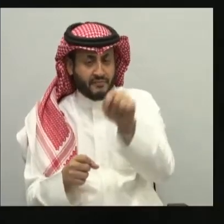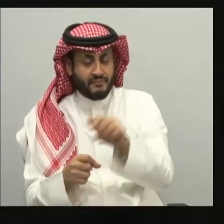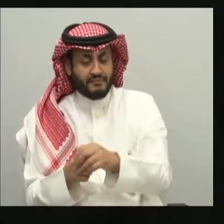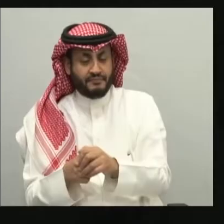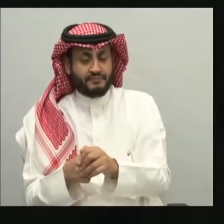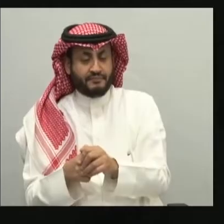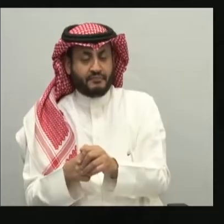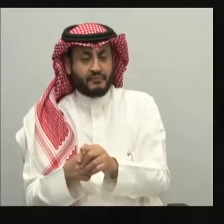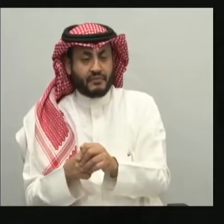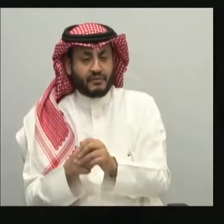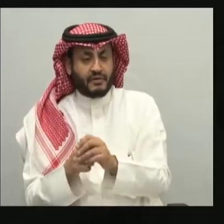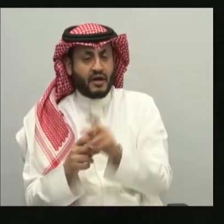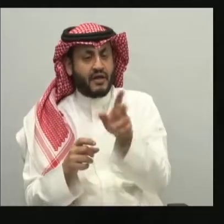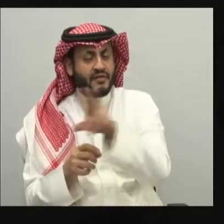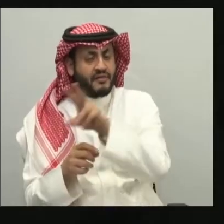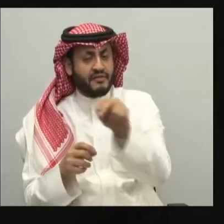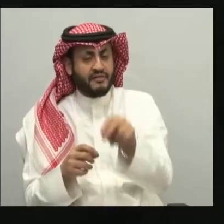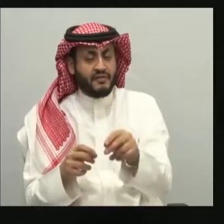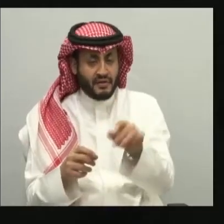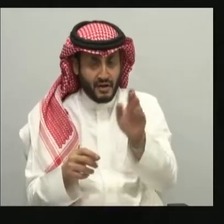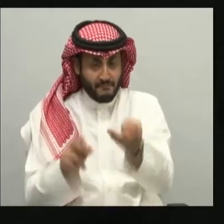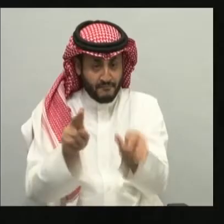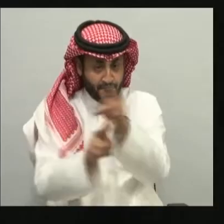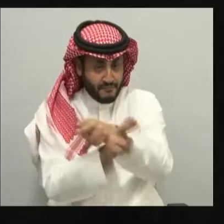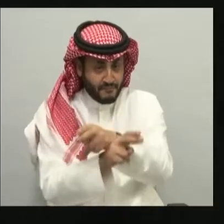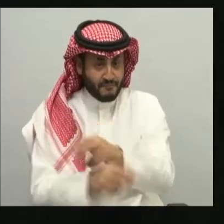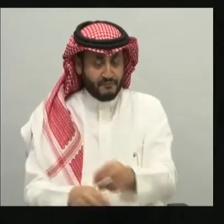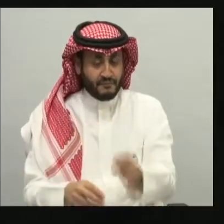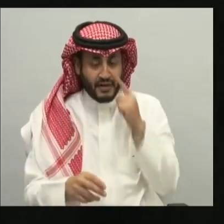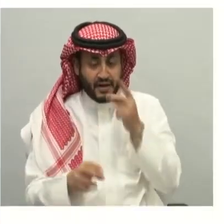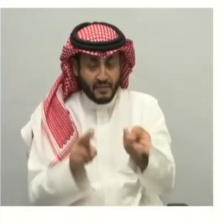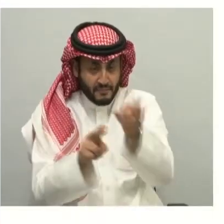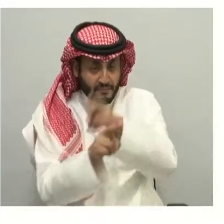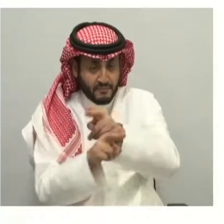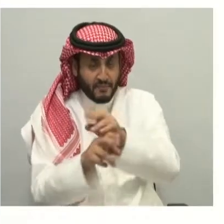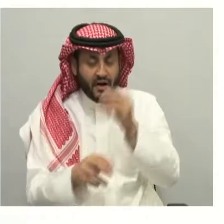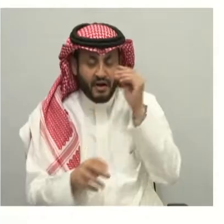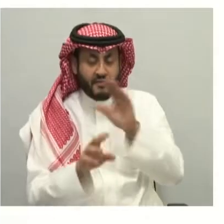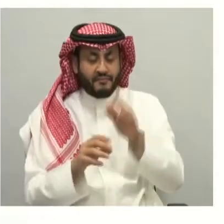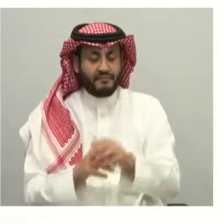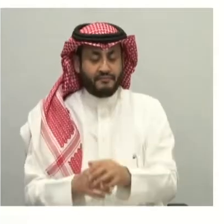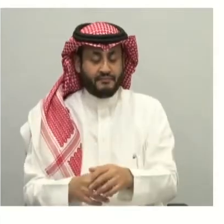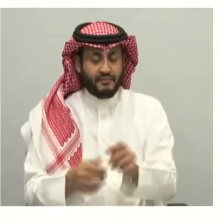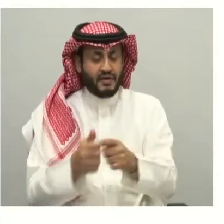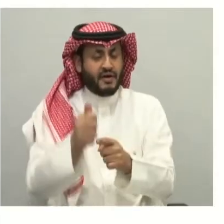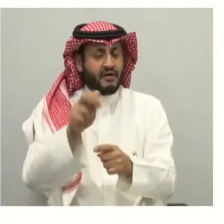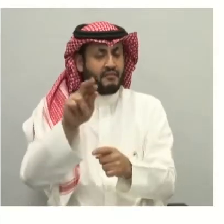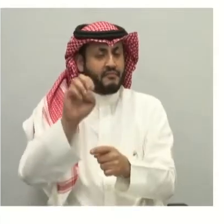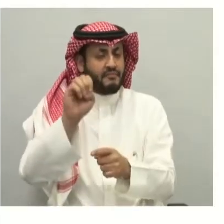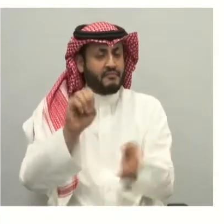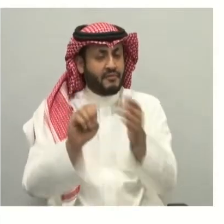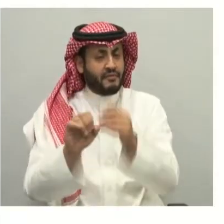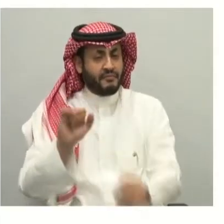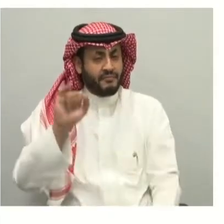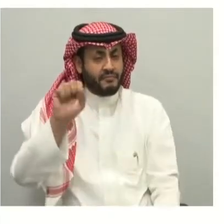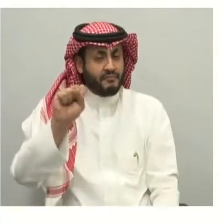we're going also to use the verb to be. For example here, we're going to start either with are, is,